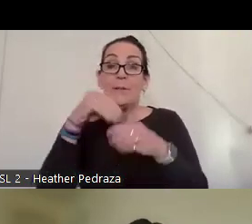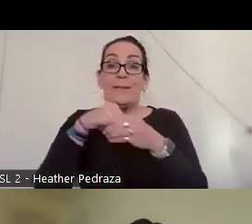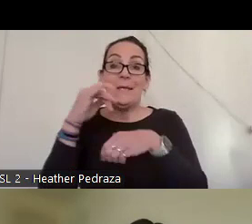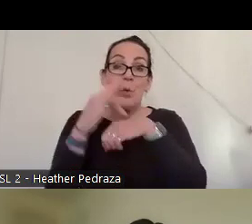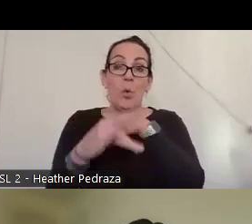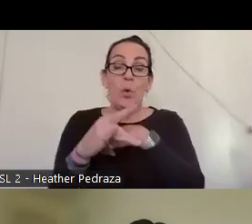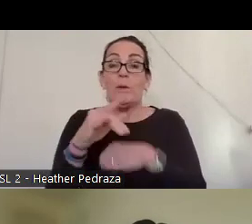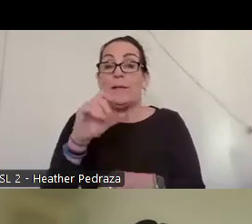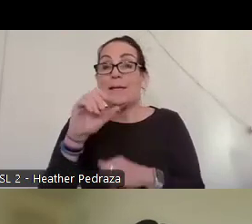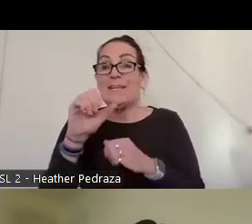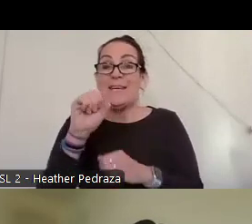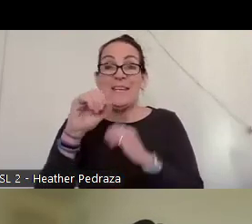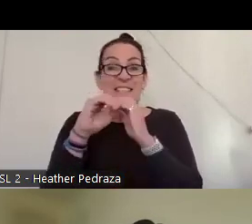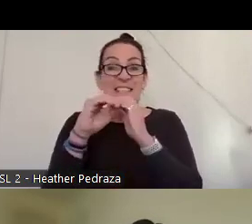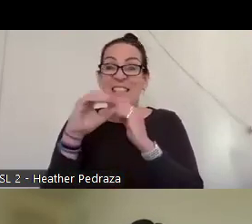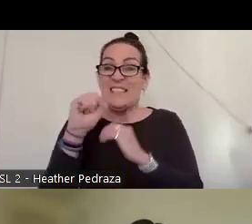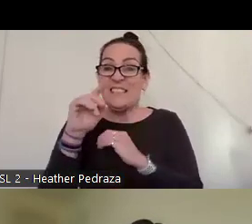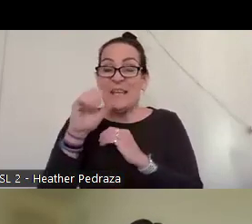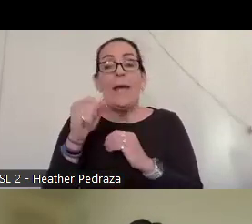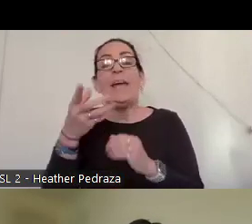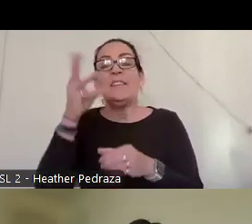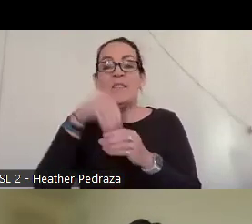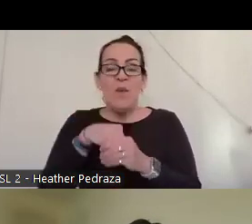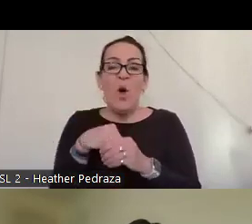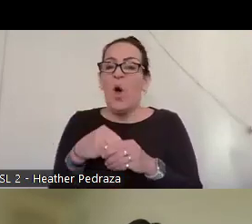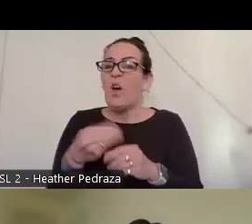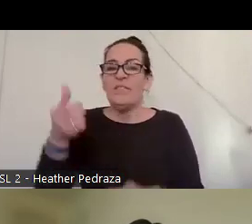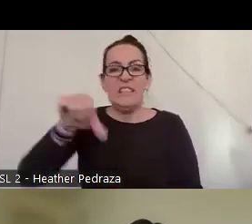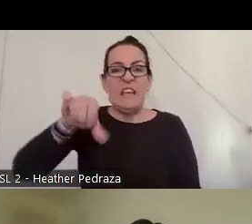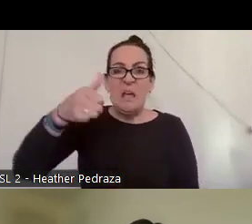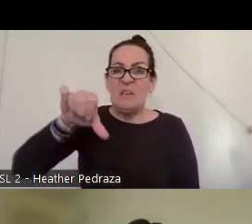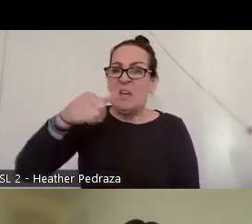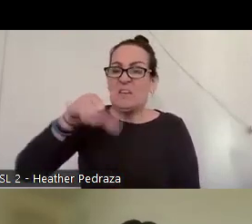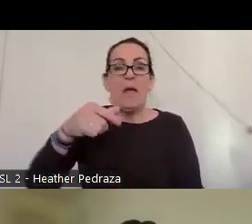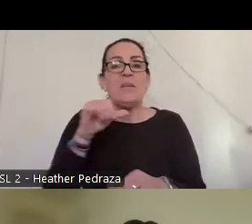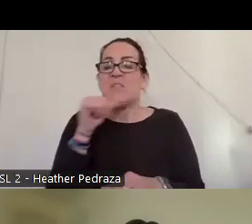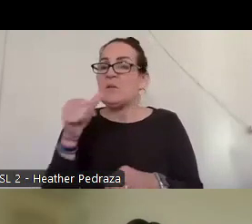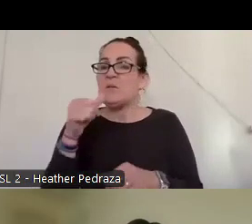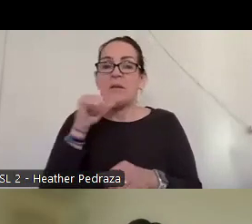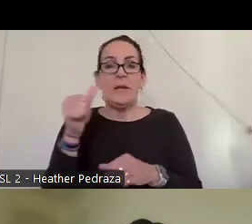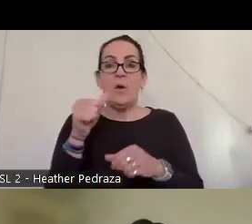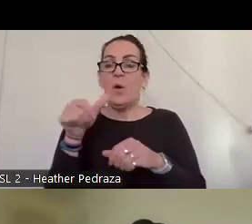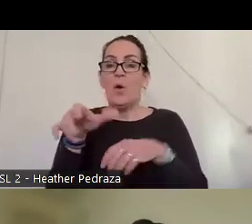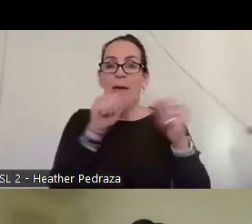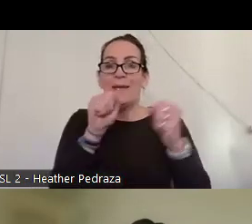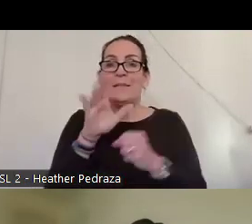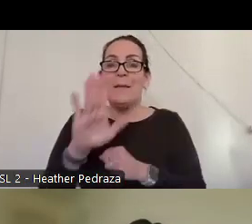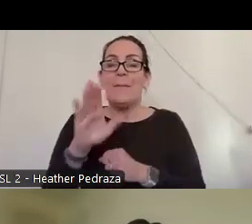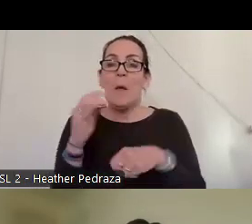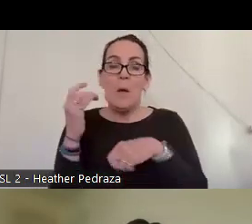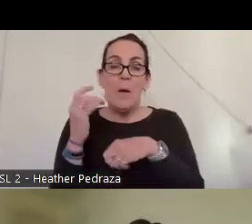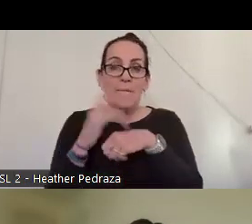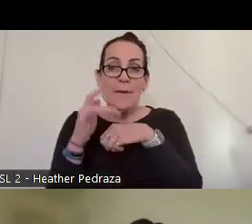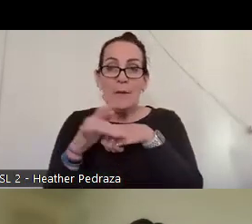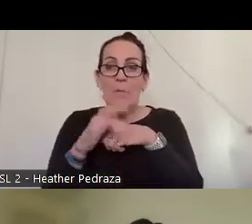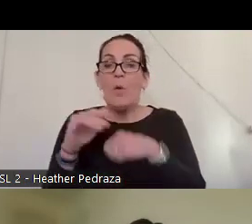they're encountering denial, that they don't exit their eligibility window. We're hoping that this legislation will calm the